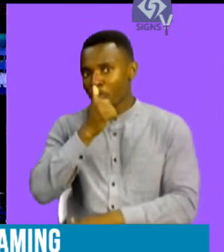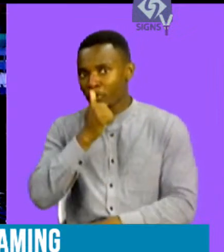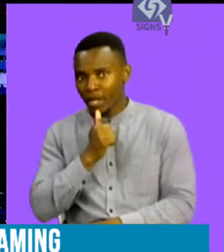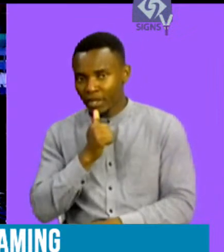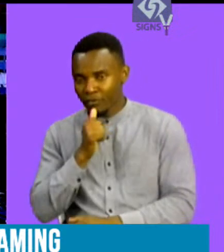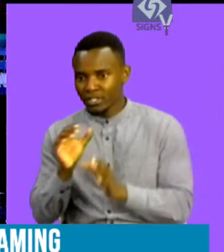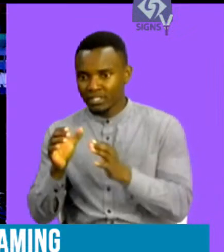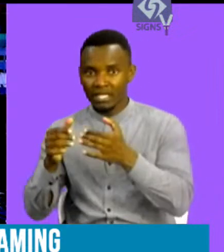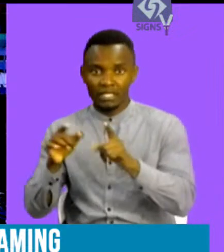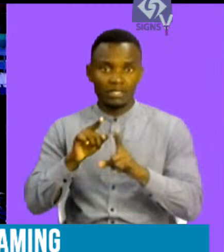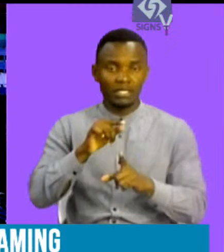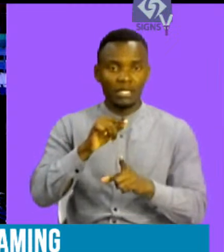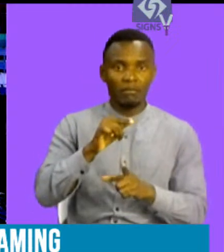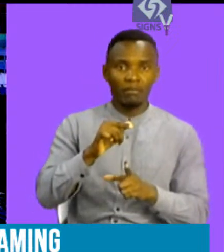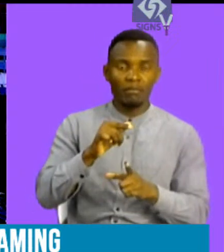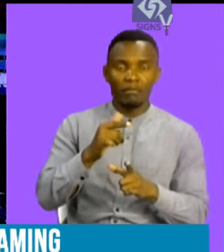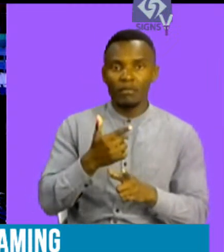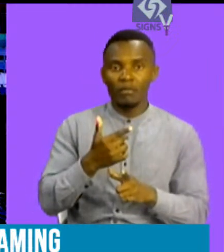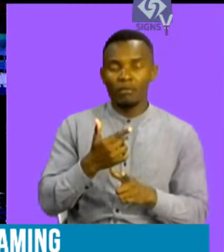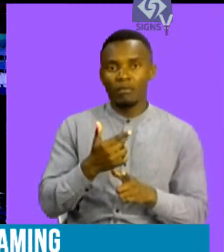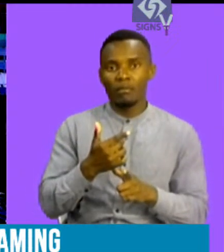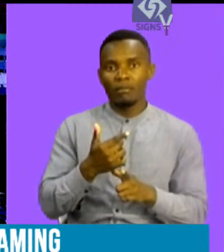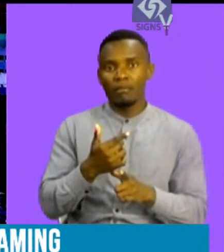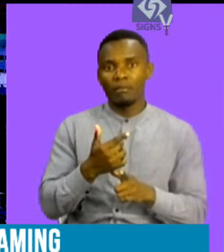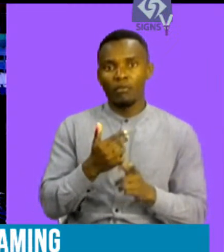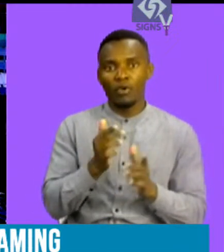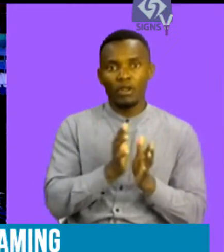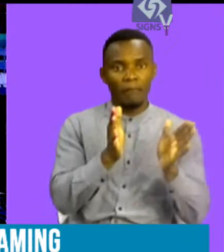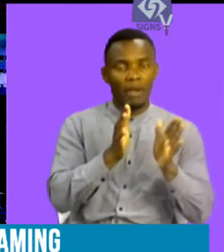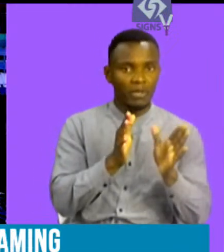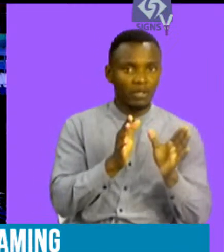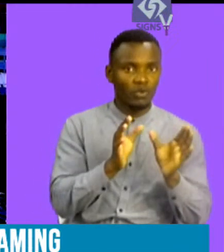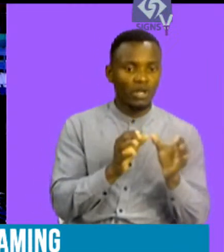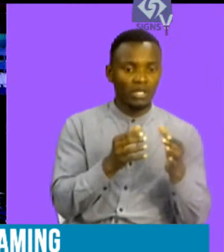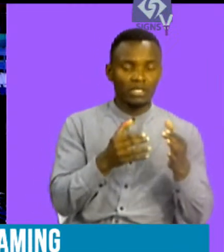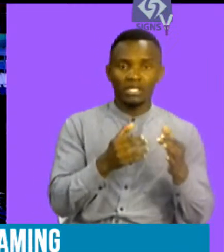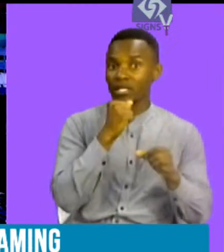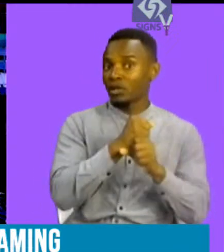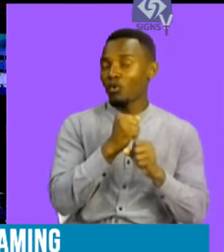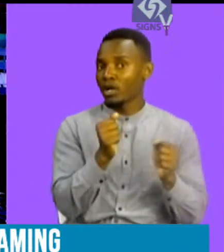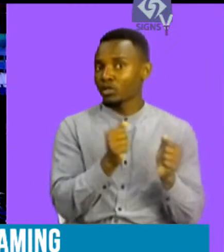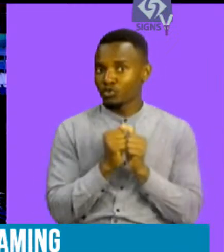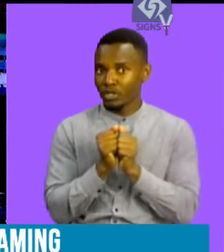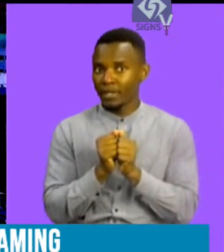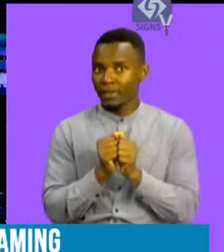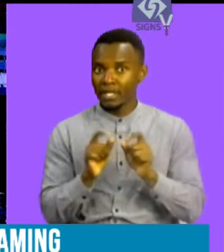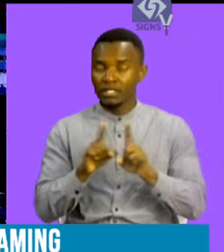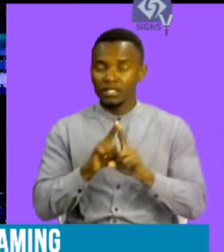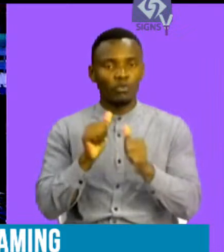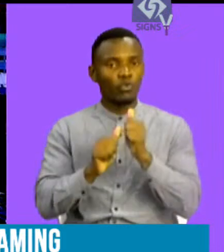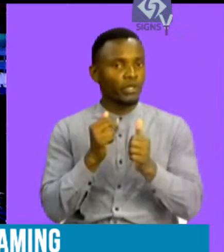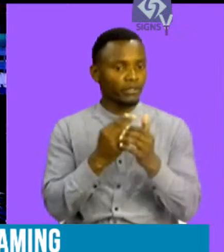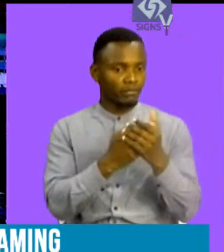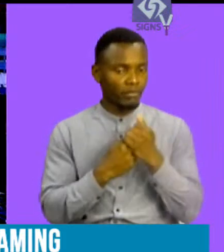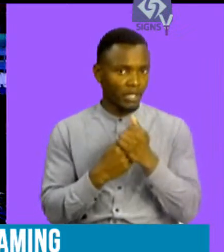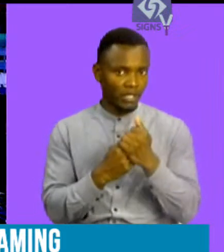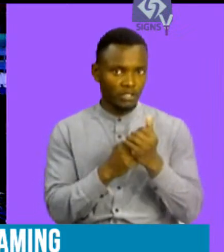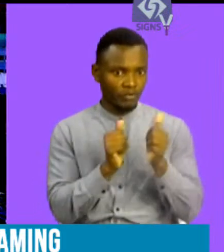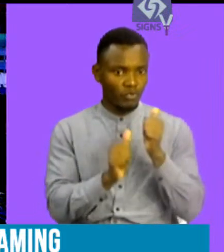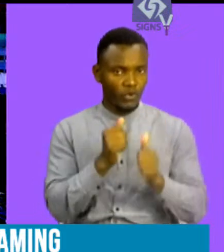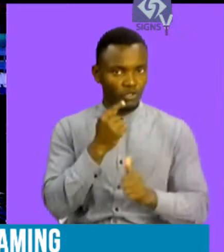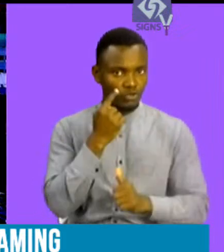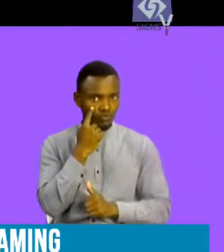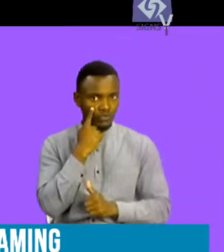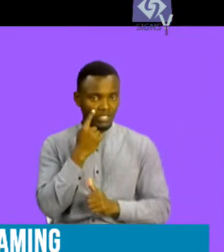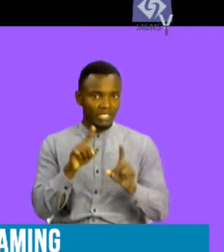together. But how has the collaboration been, and which are some of the success stories that the committee has seen already? I think one